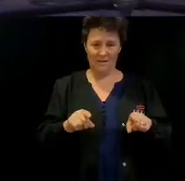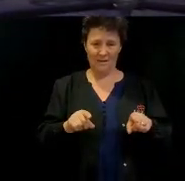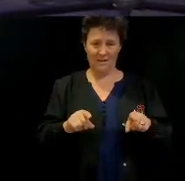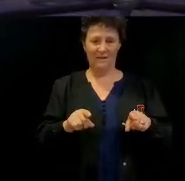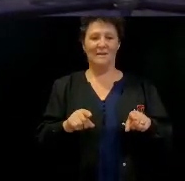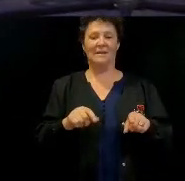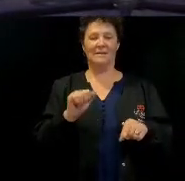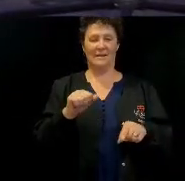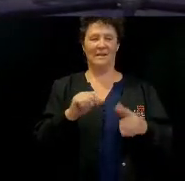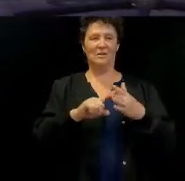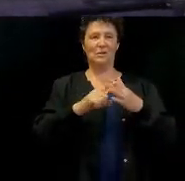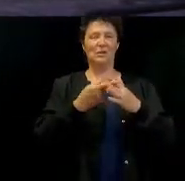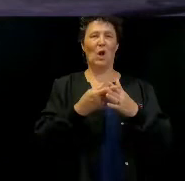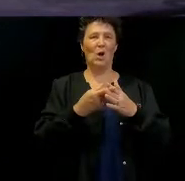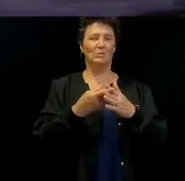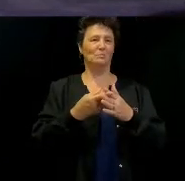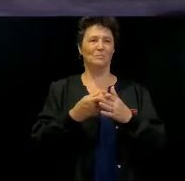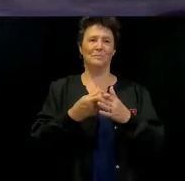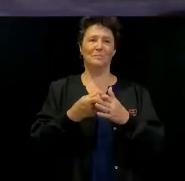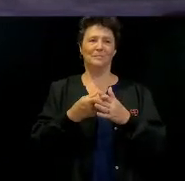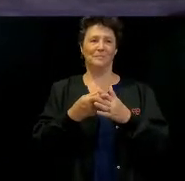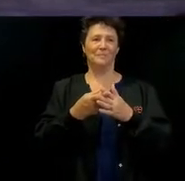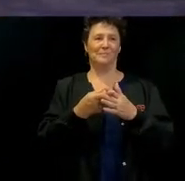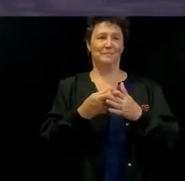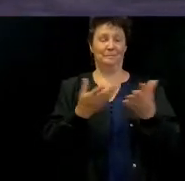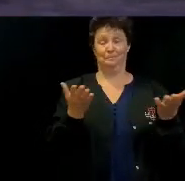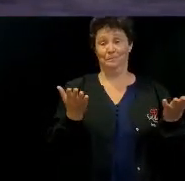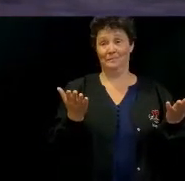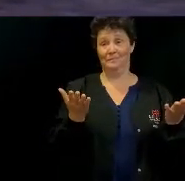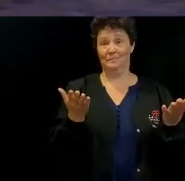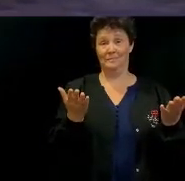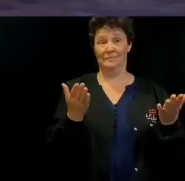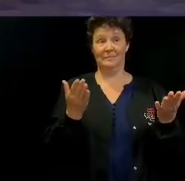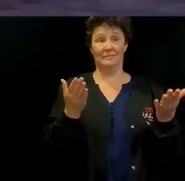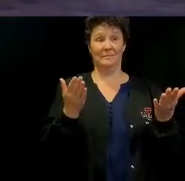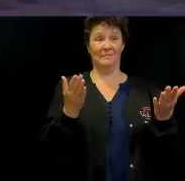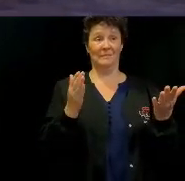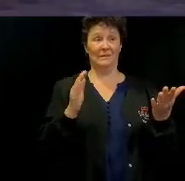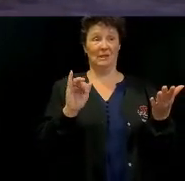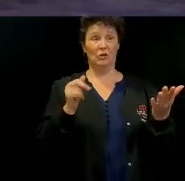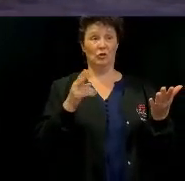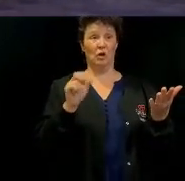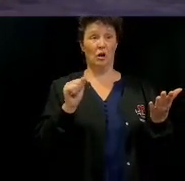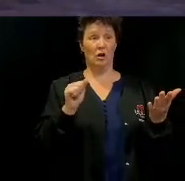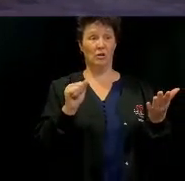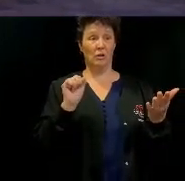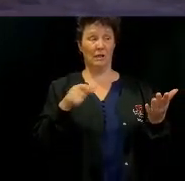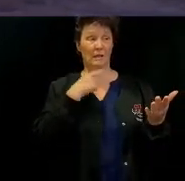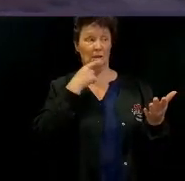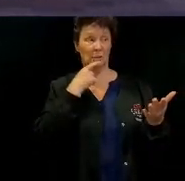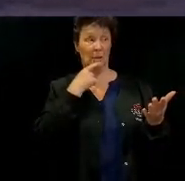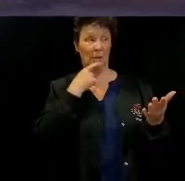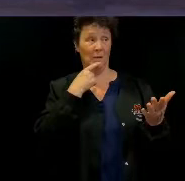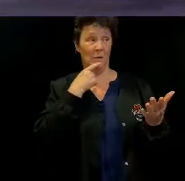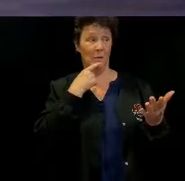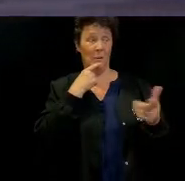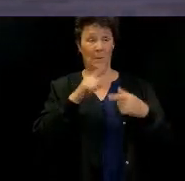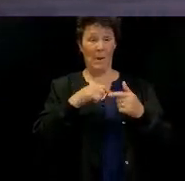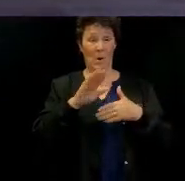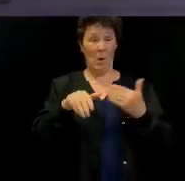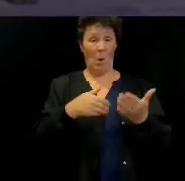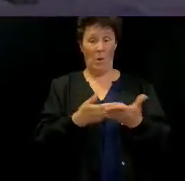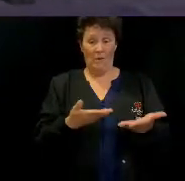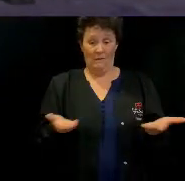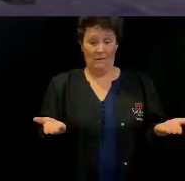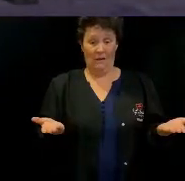Amen. And it begins to go. And you guys, I mean, Justin probably could speak to all this. I mean, he's a counselor. I mean, he probably could just talk about all